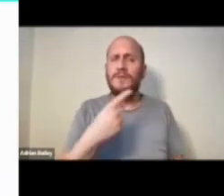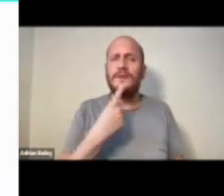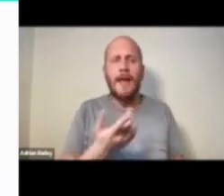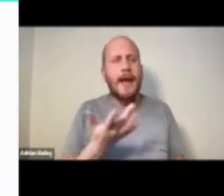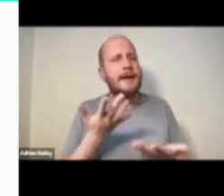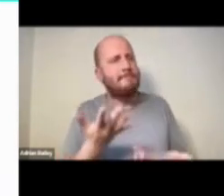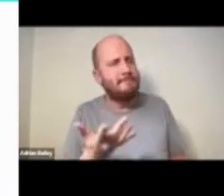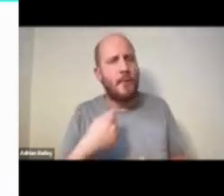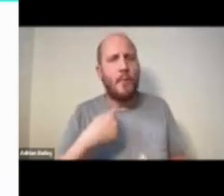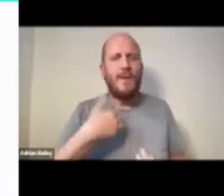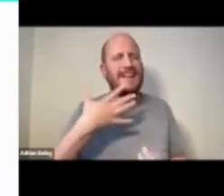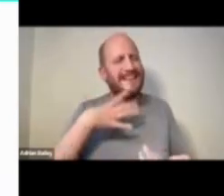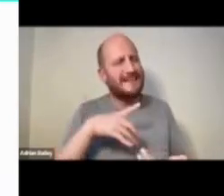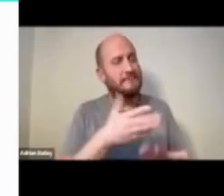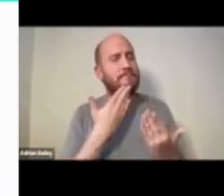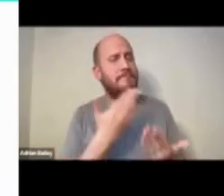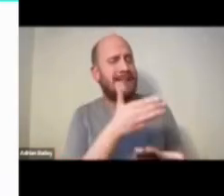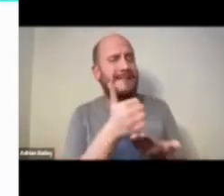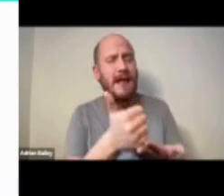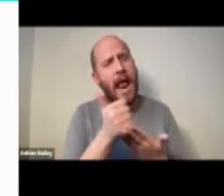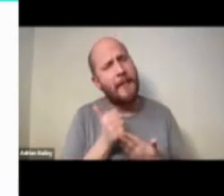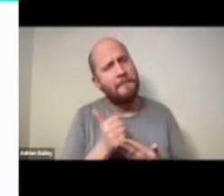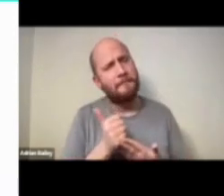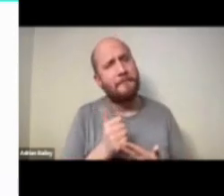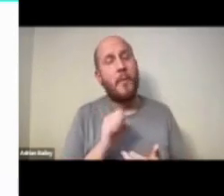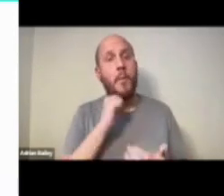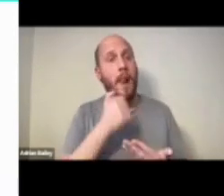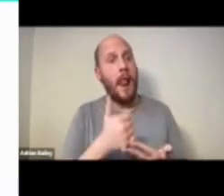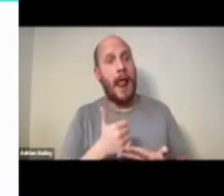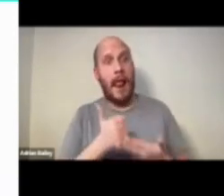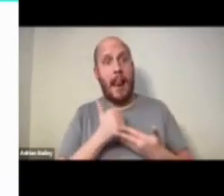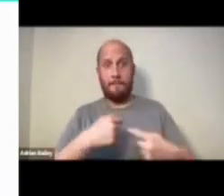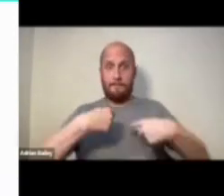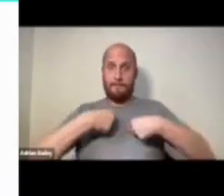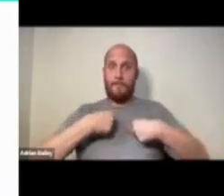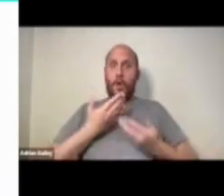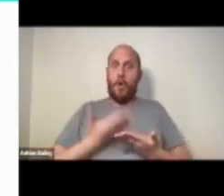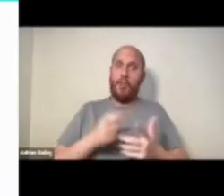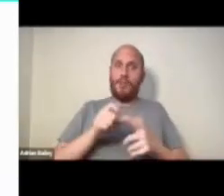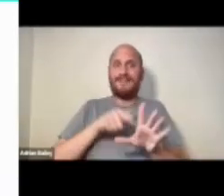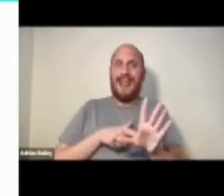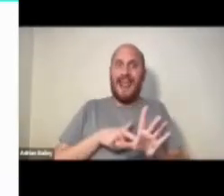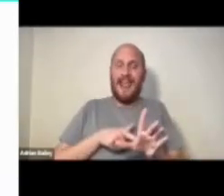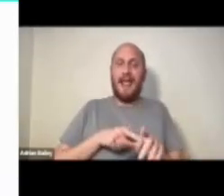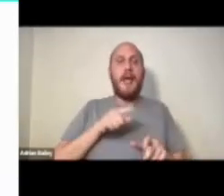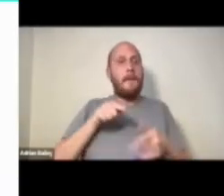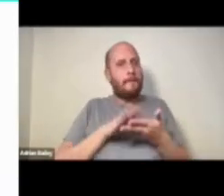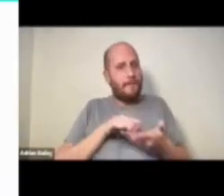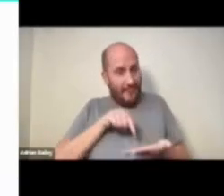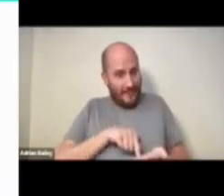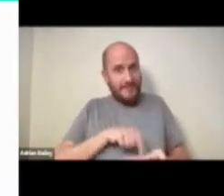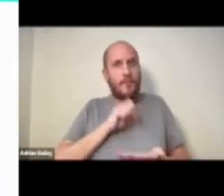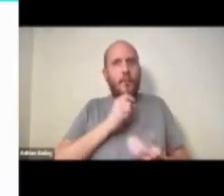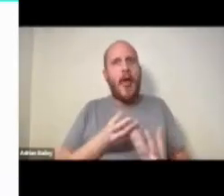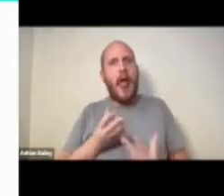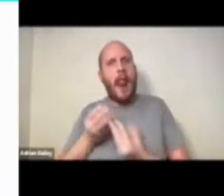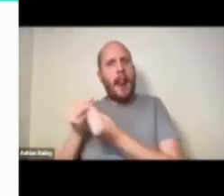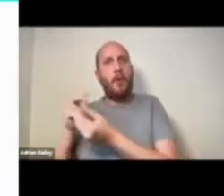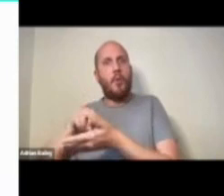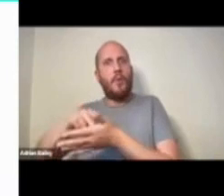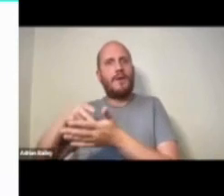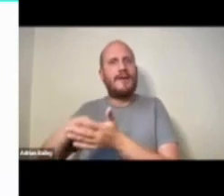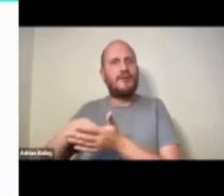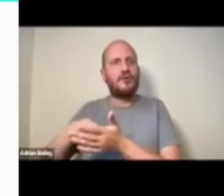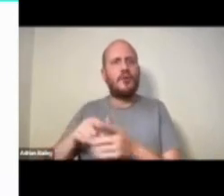need people to stop and help. It helps you out on the day. It helps your organization, and force them to think about you